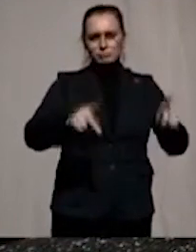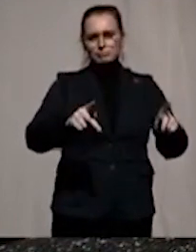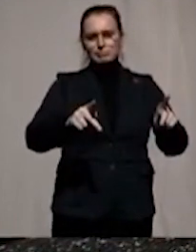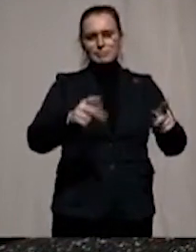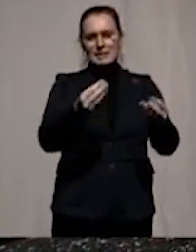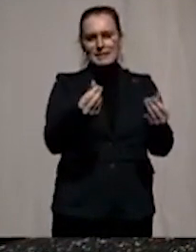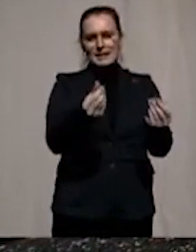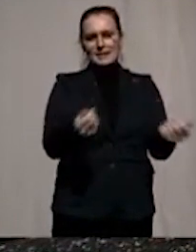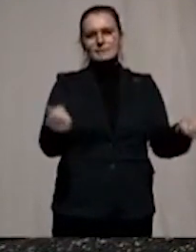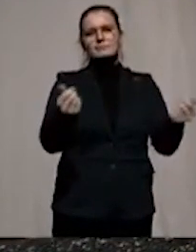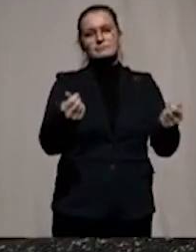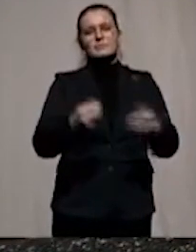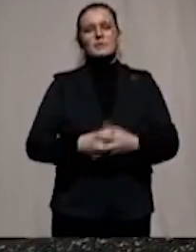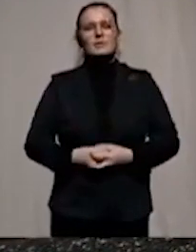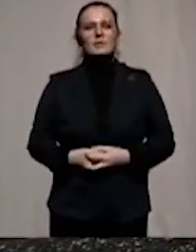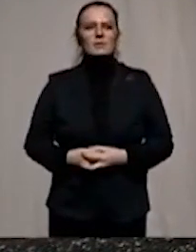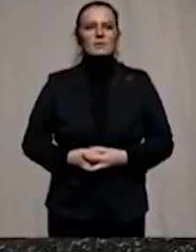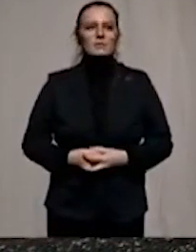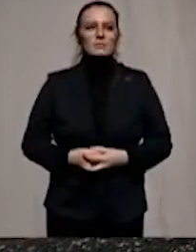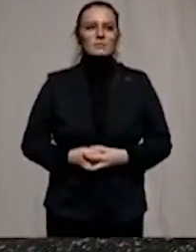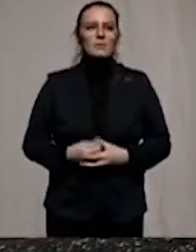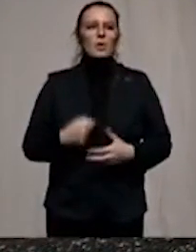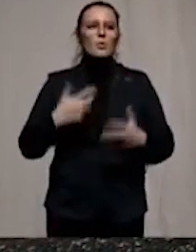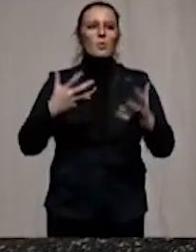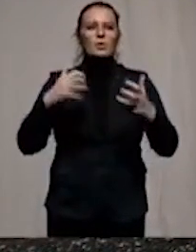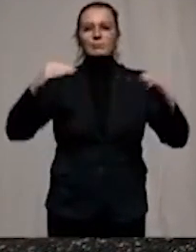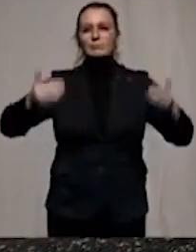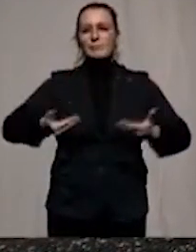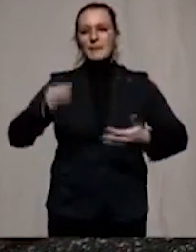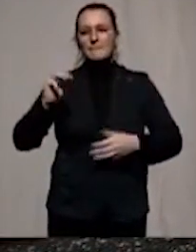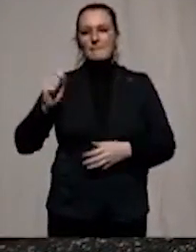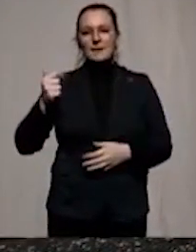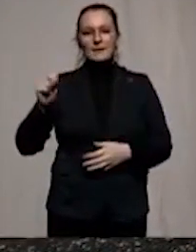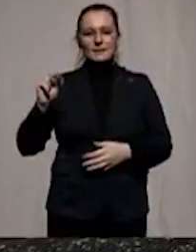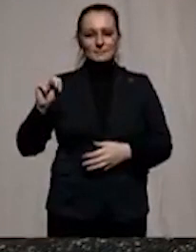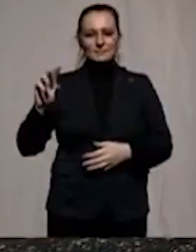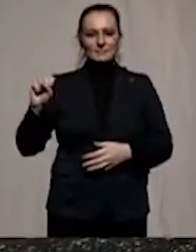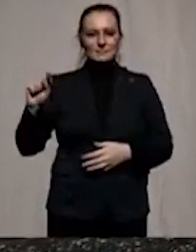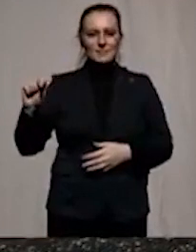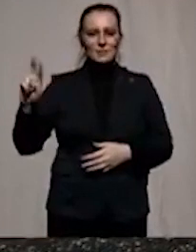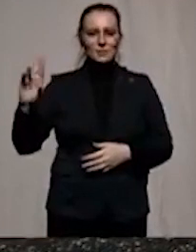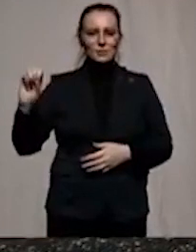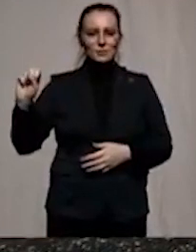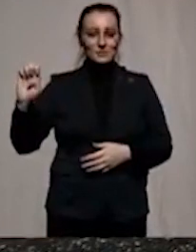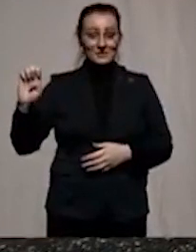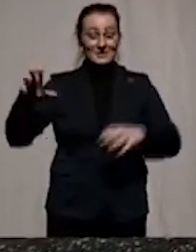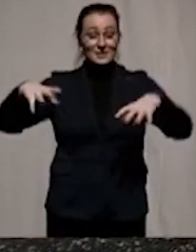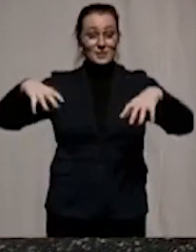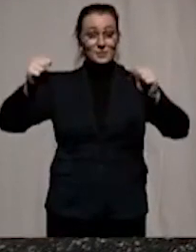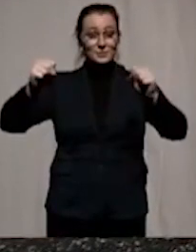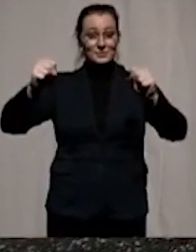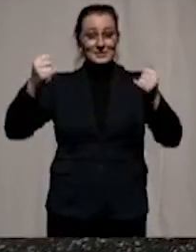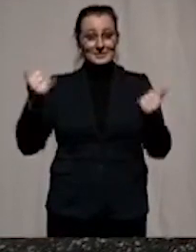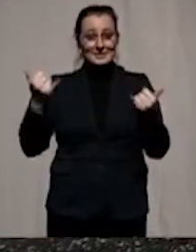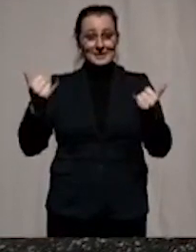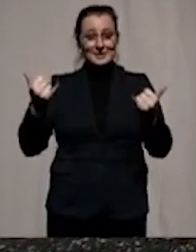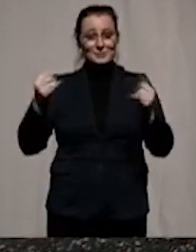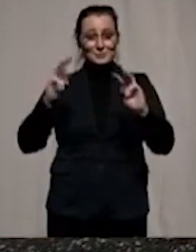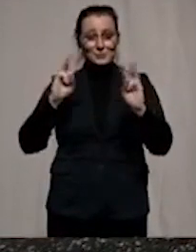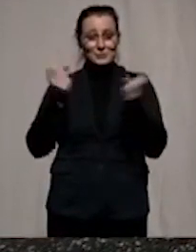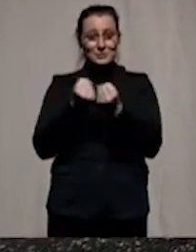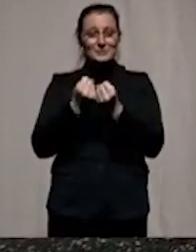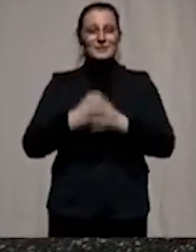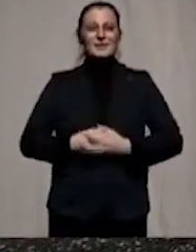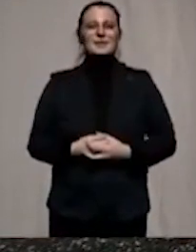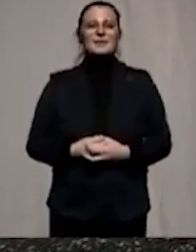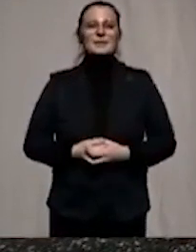society. I'd like to introduce Megan St. Rose, host of our workshop this afternoon. We're going to be digging